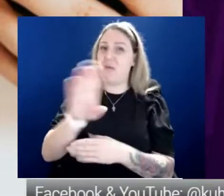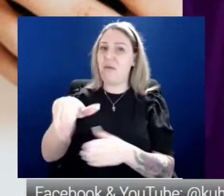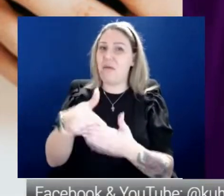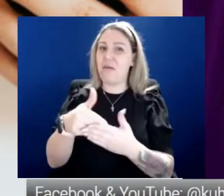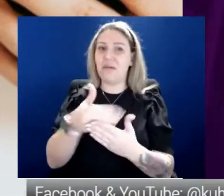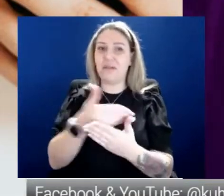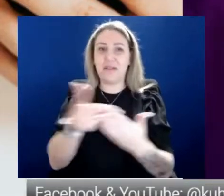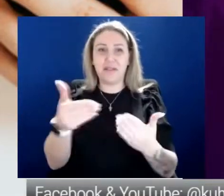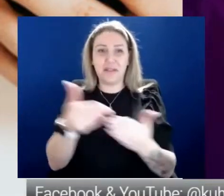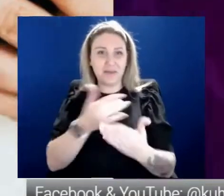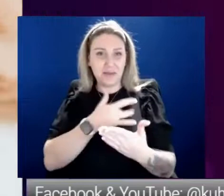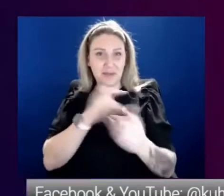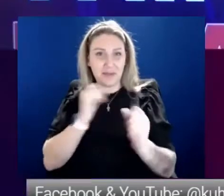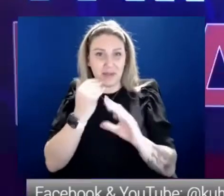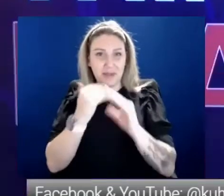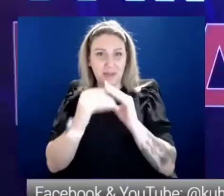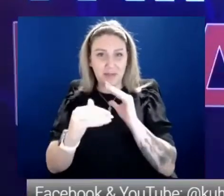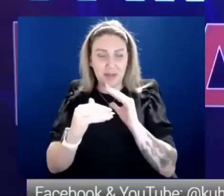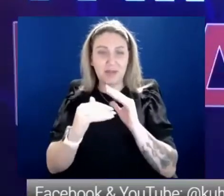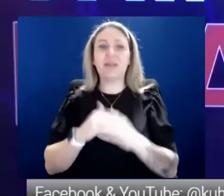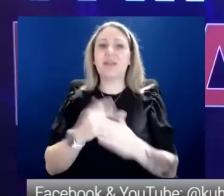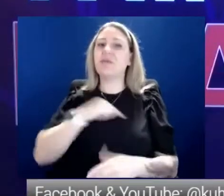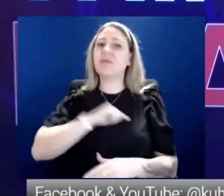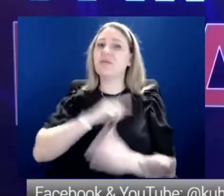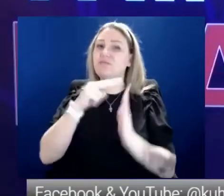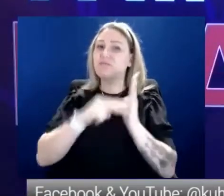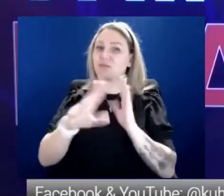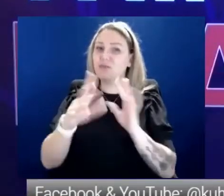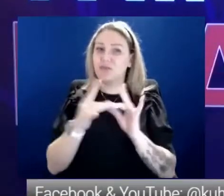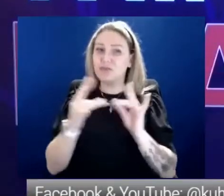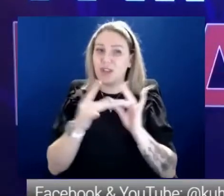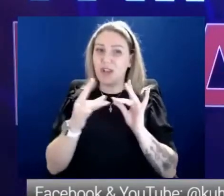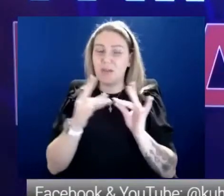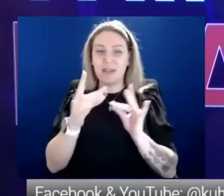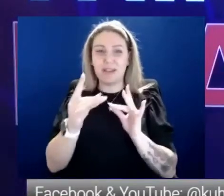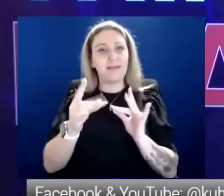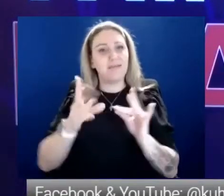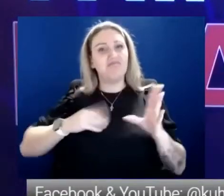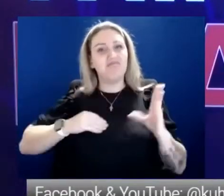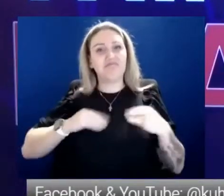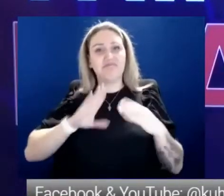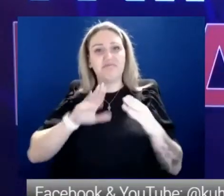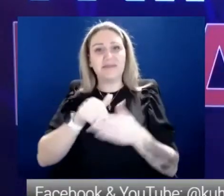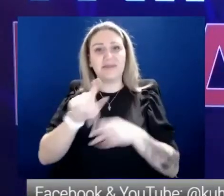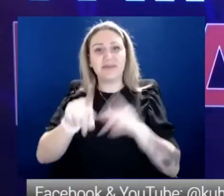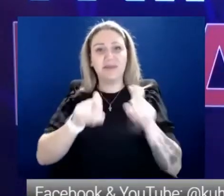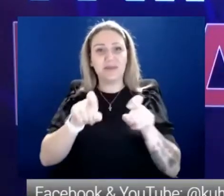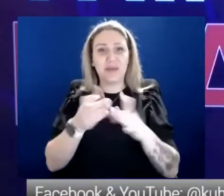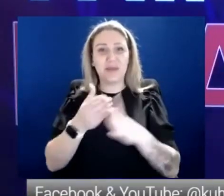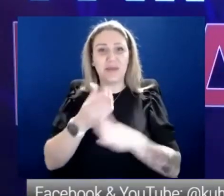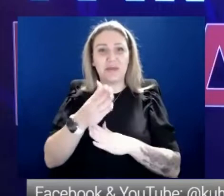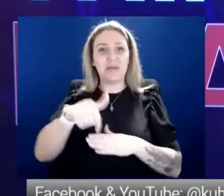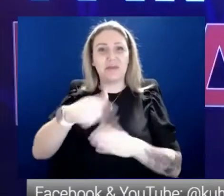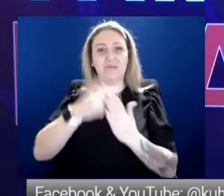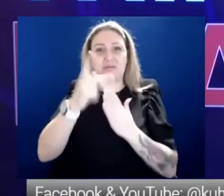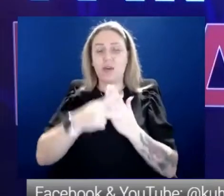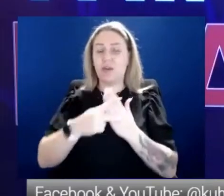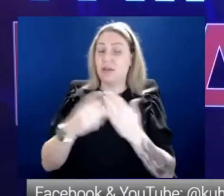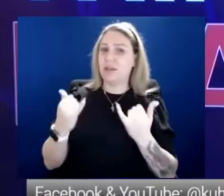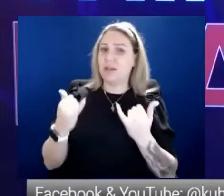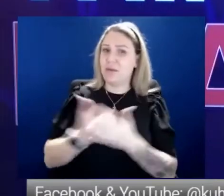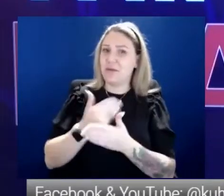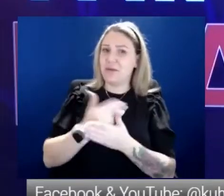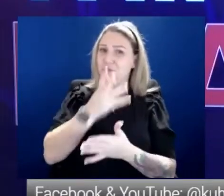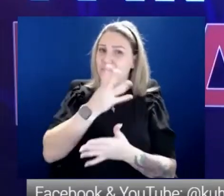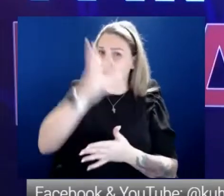allthingsheart@kumc.edu. We will be reading your comments and taking your questions throughout the show. So now let's talk about being a new parent. We've got car seats, cribs,